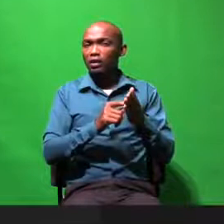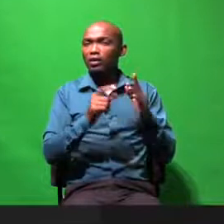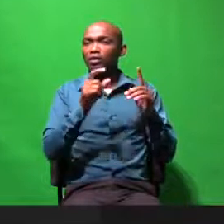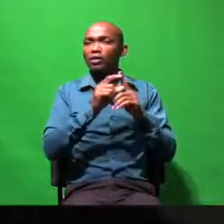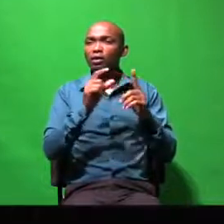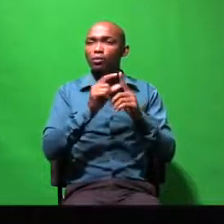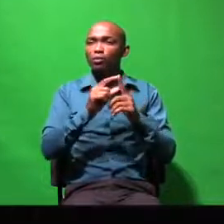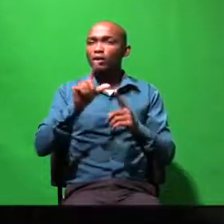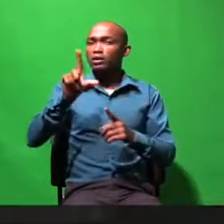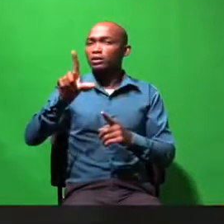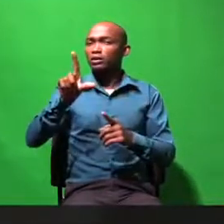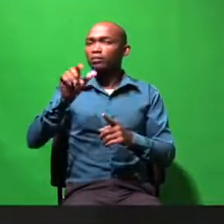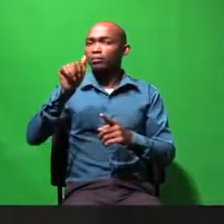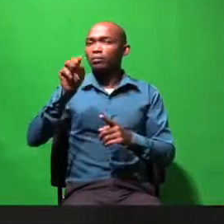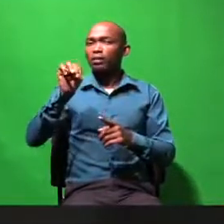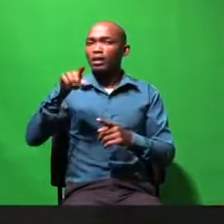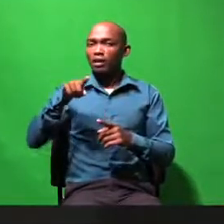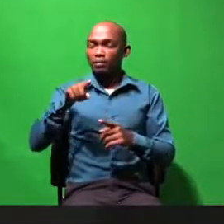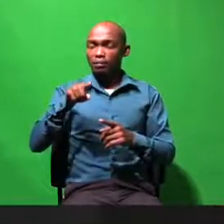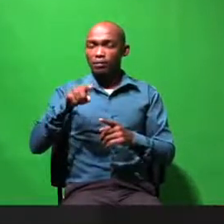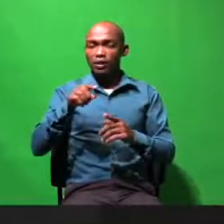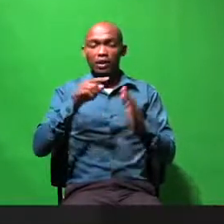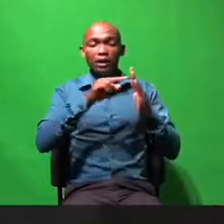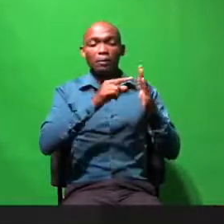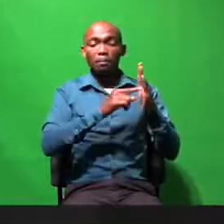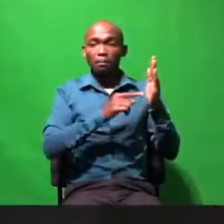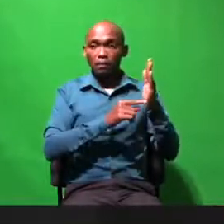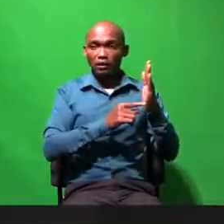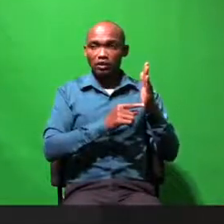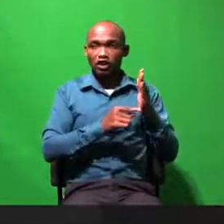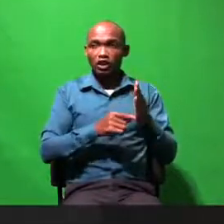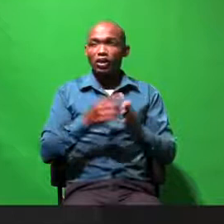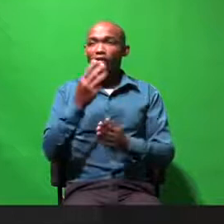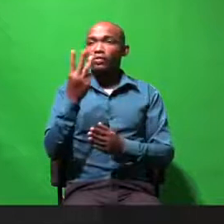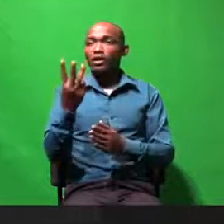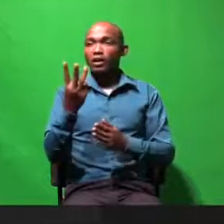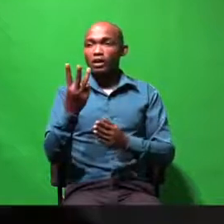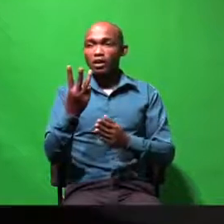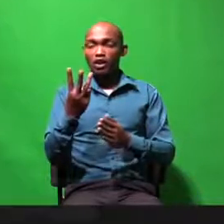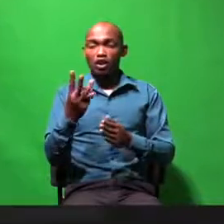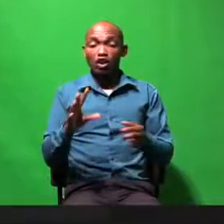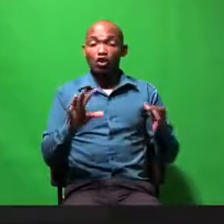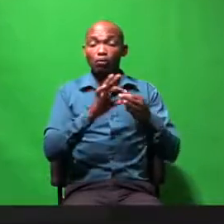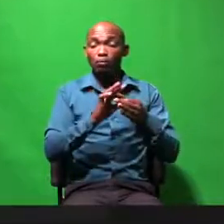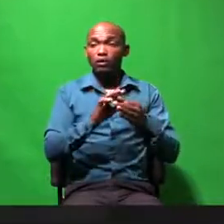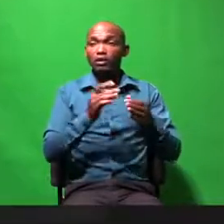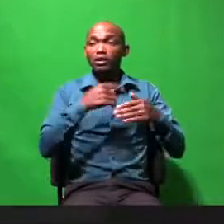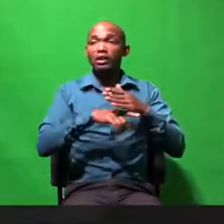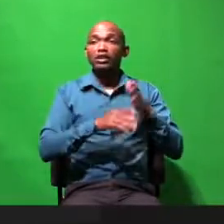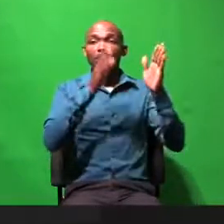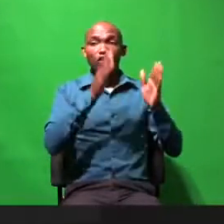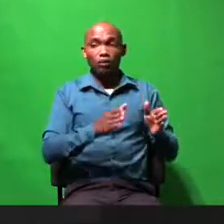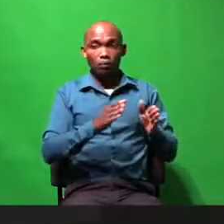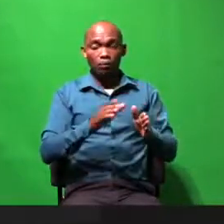that, mention 3 components of the human lymphatic system. And the third one, I mean C,